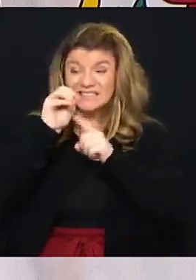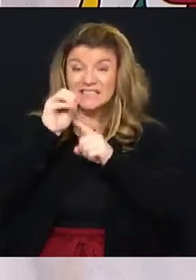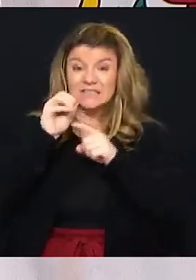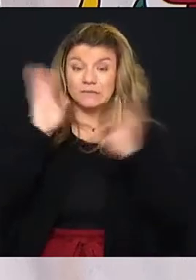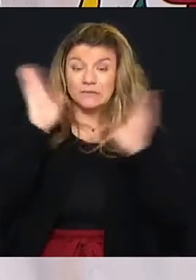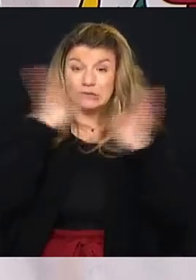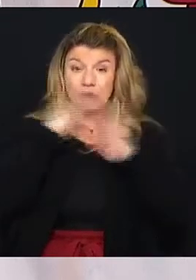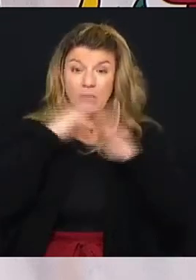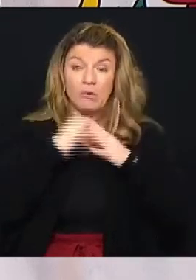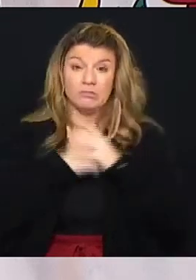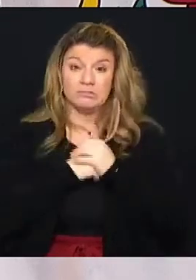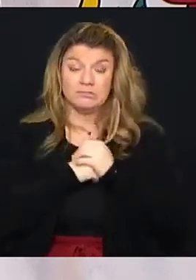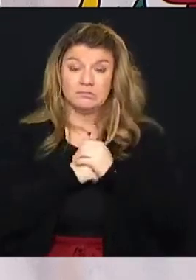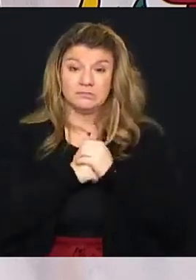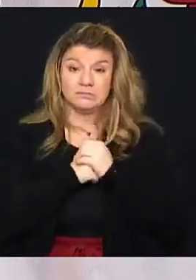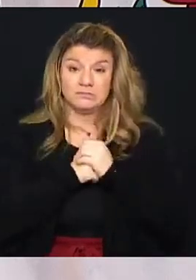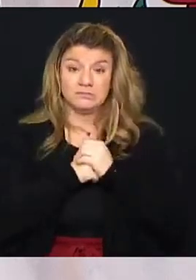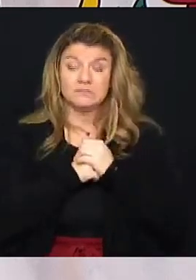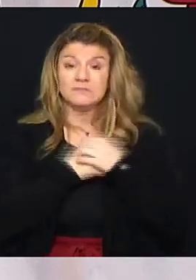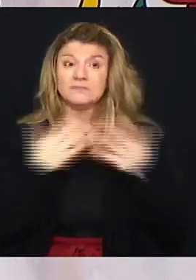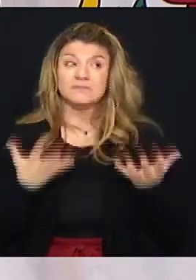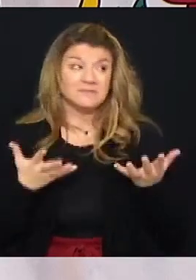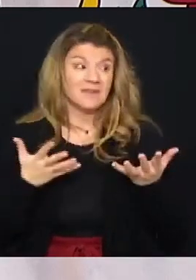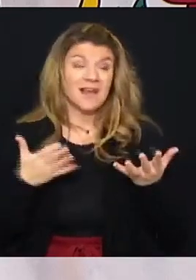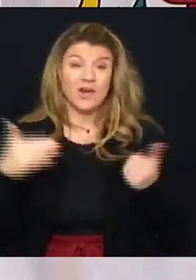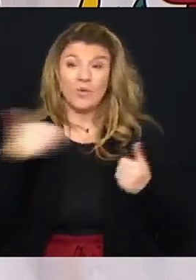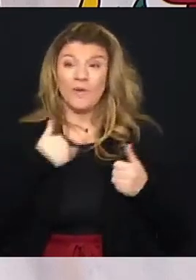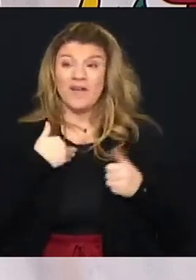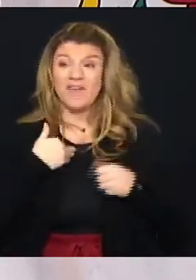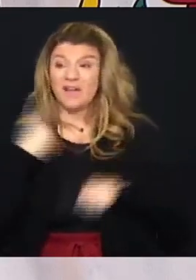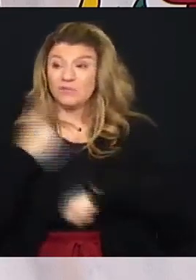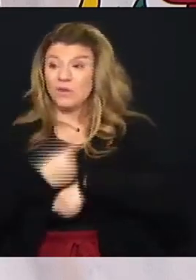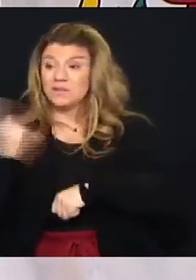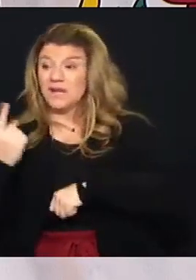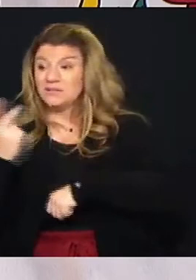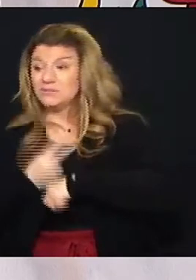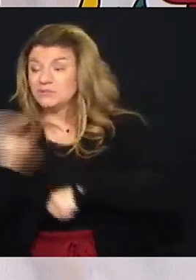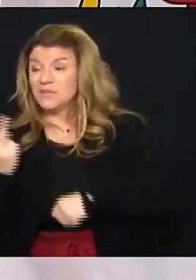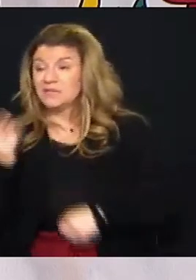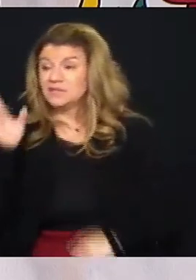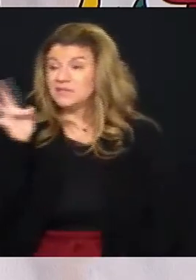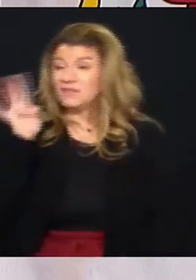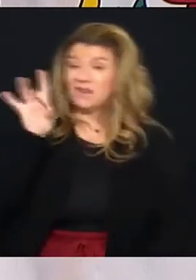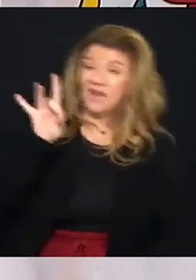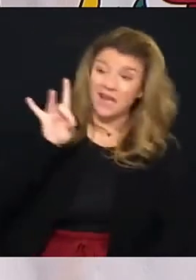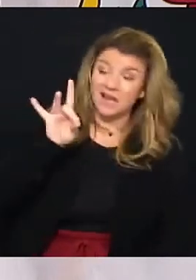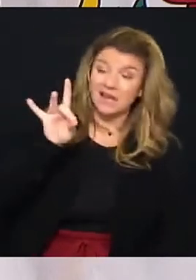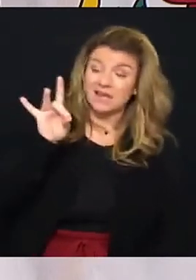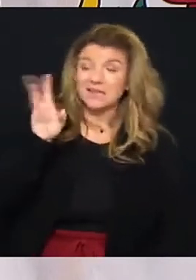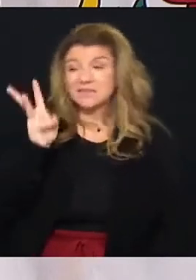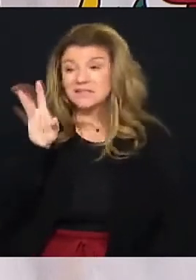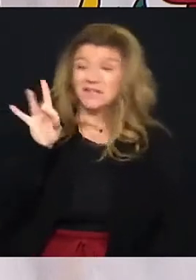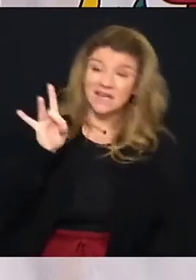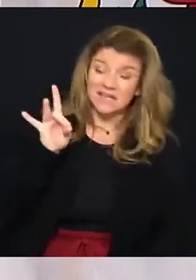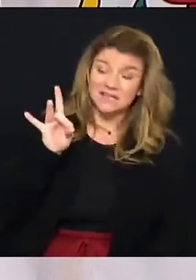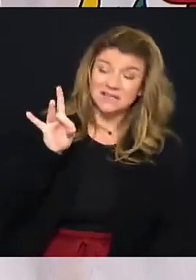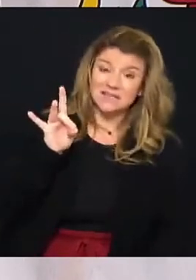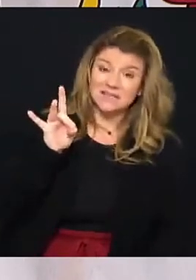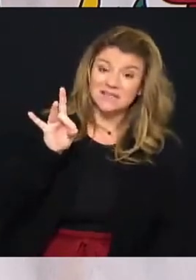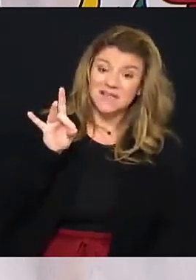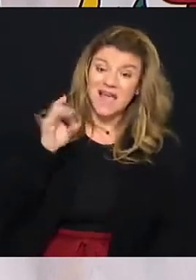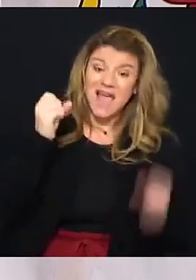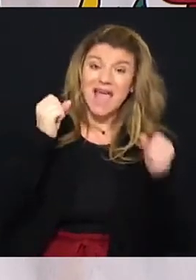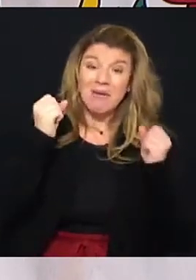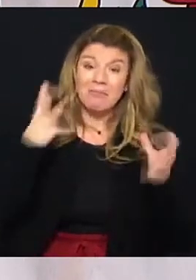getting in trouble. You know, we've had days of 78 and days of 68